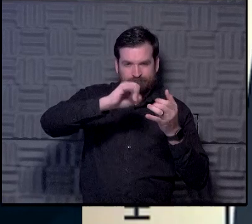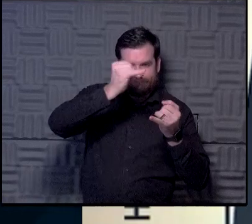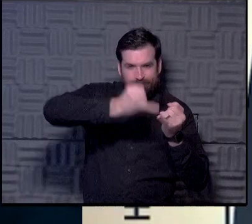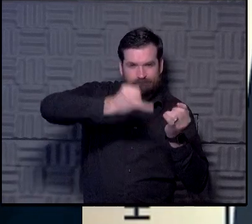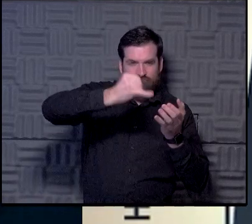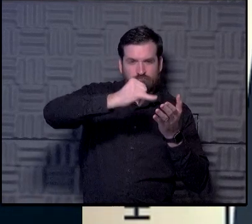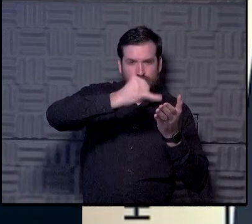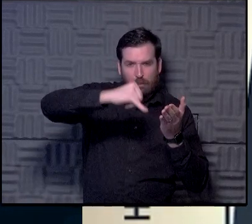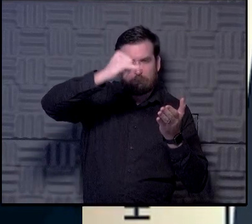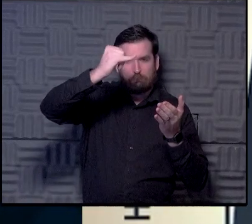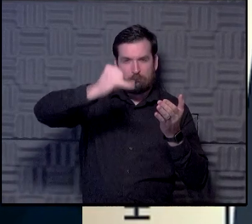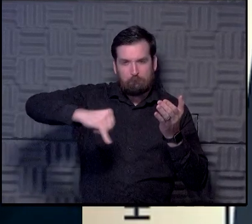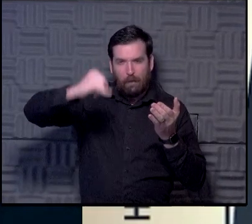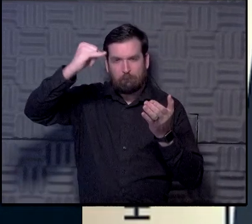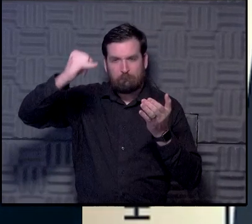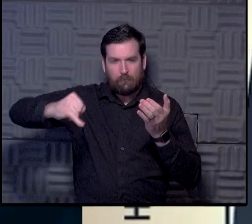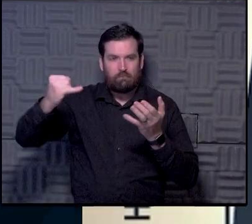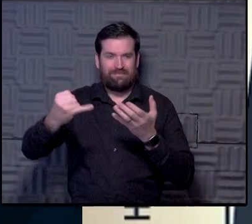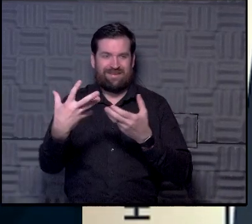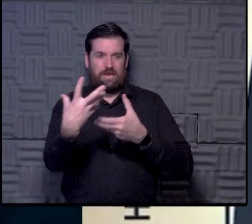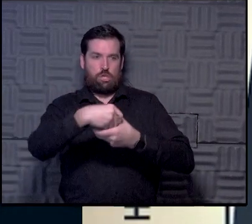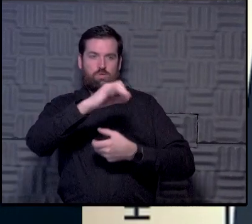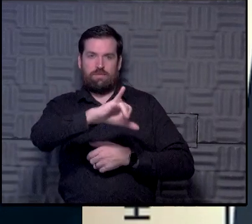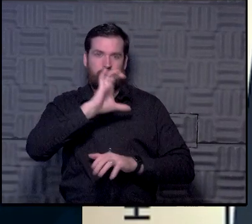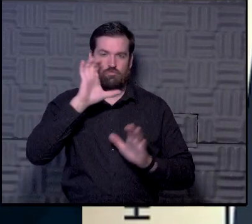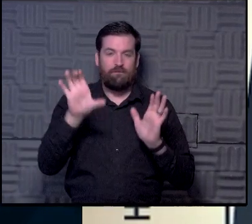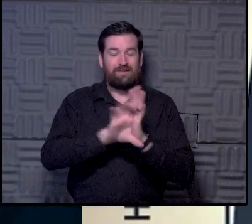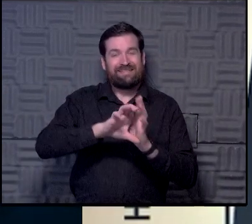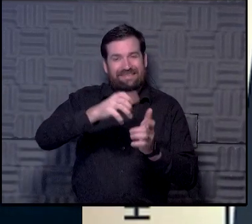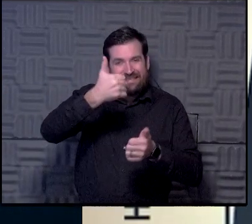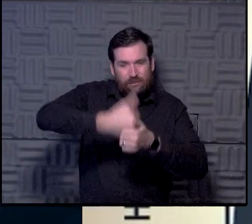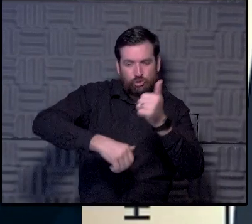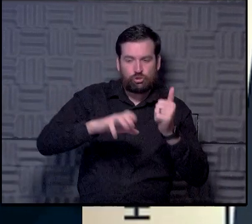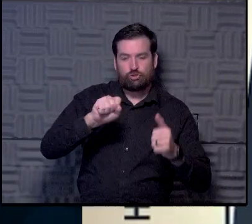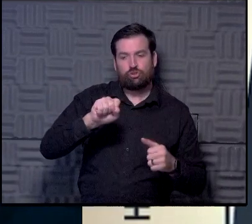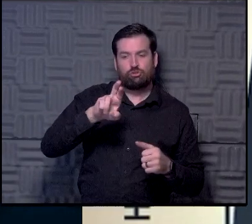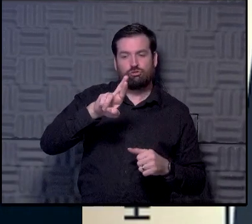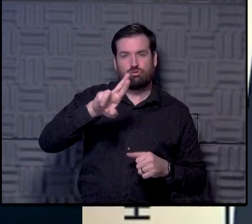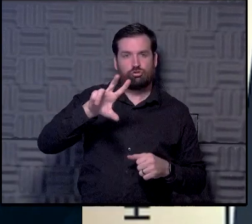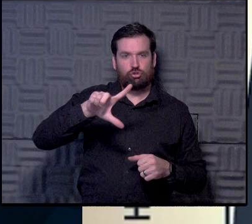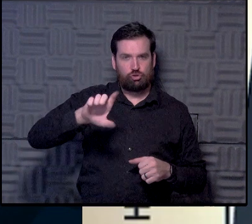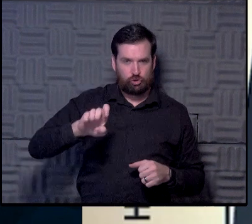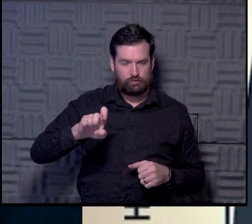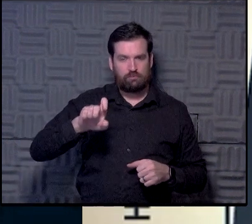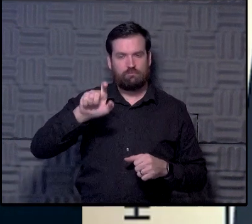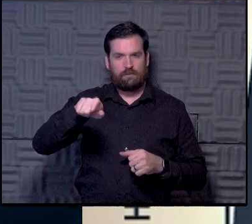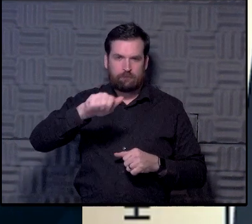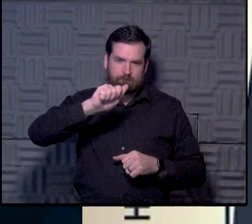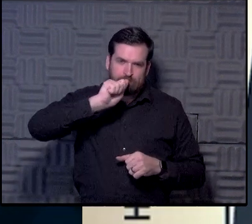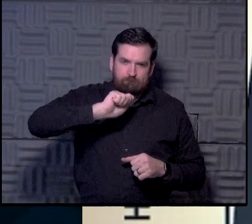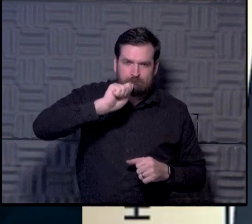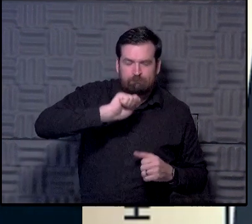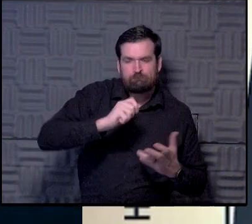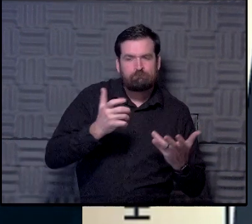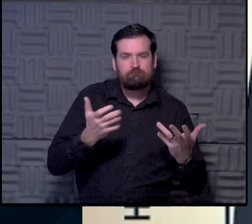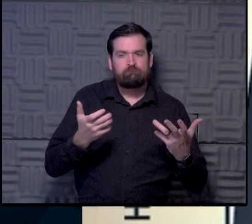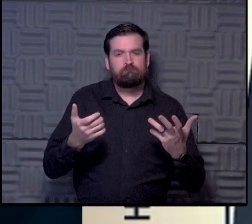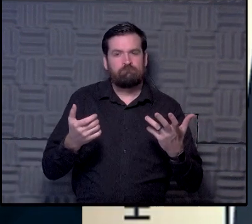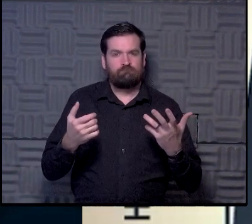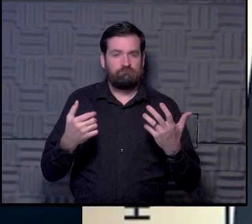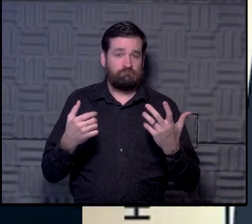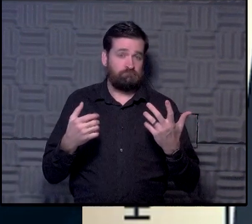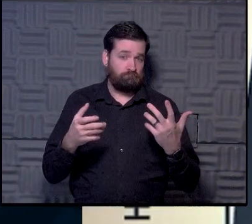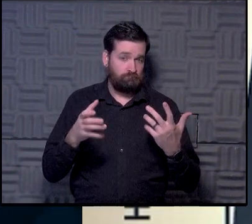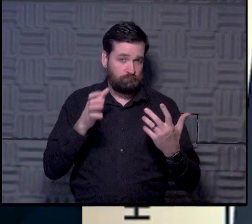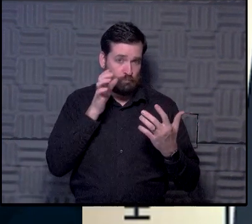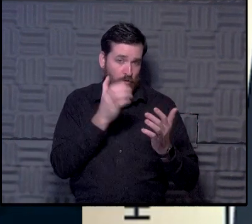each surge. Well, that's true. Because with each surge, we have to deal with the notion of whether there was going to